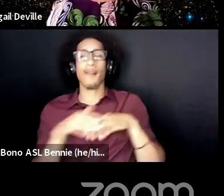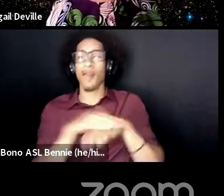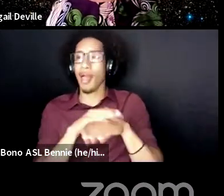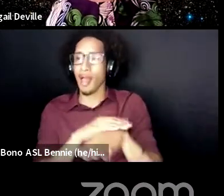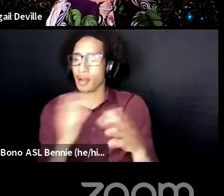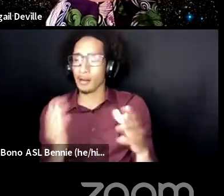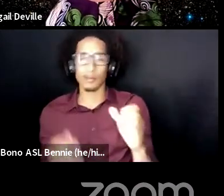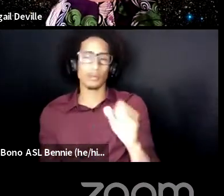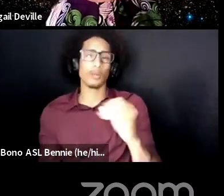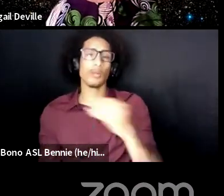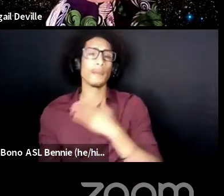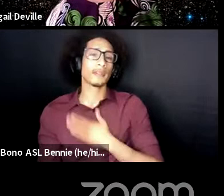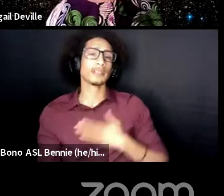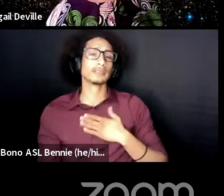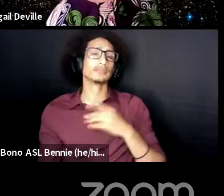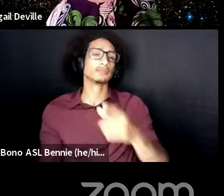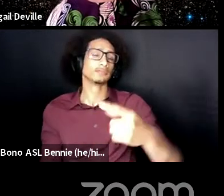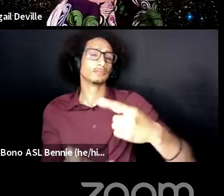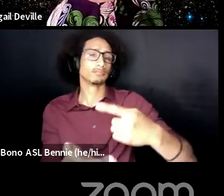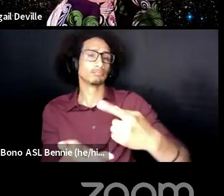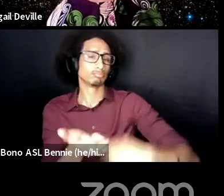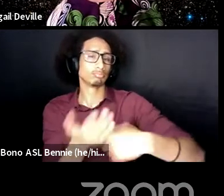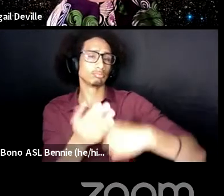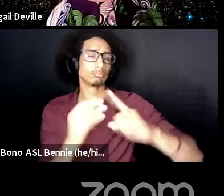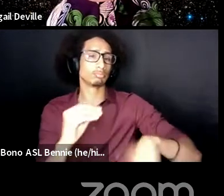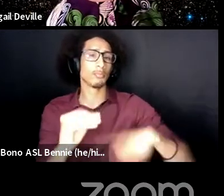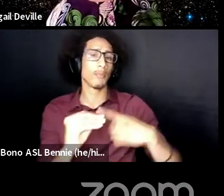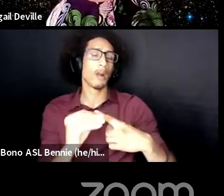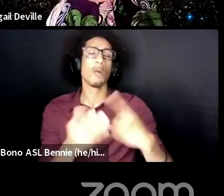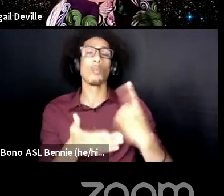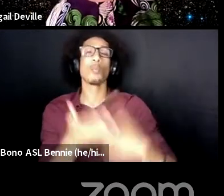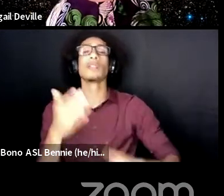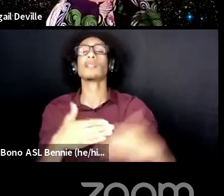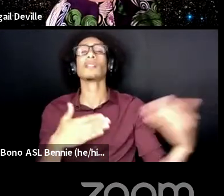made this exhibition, but are thinking beyond this exhibition?